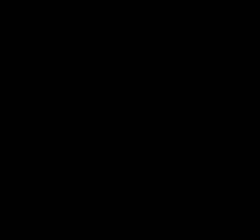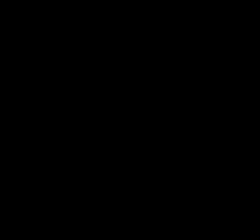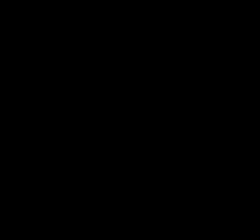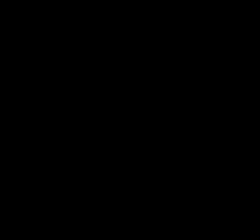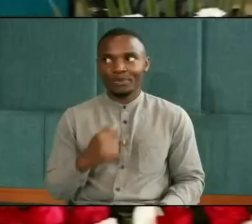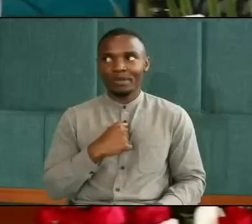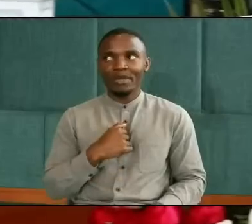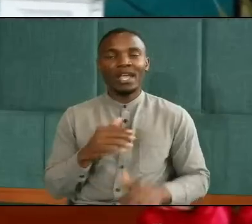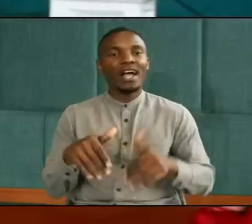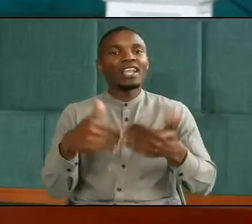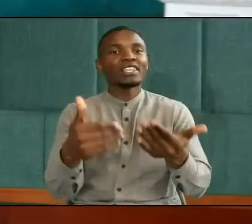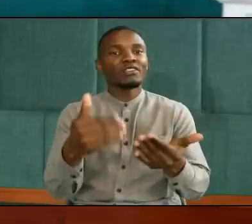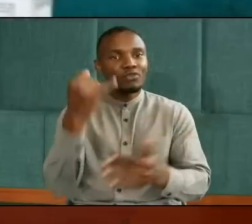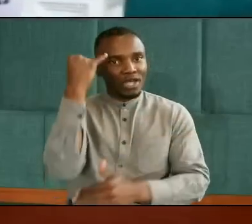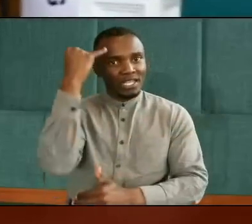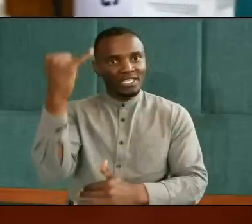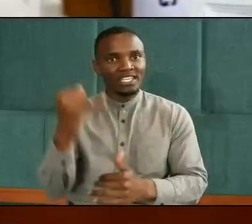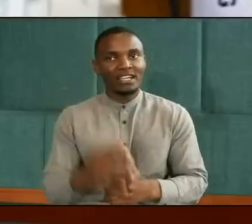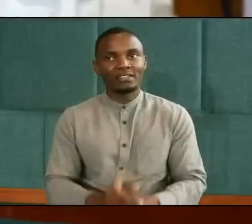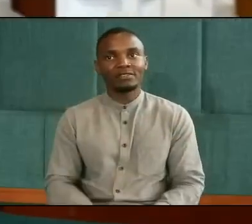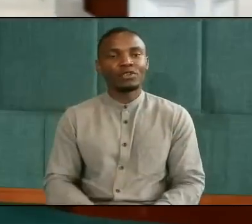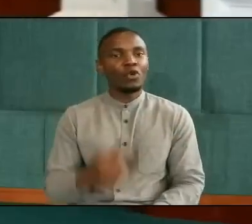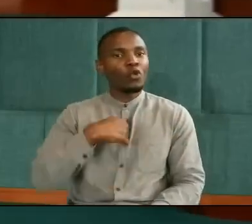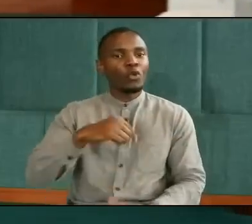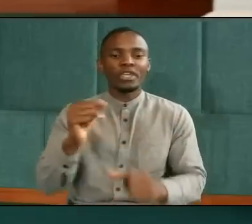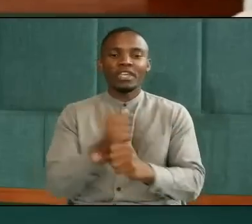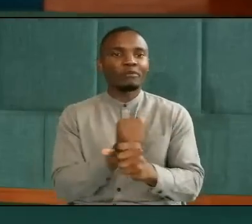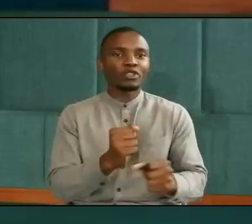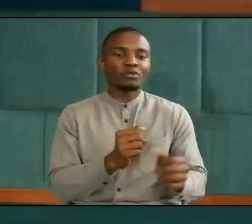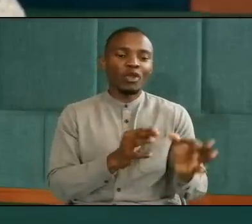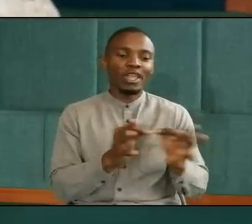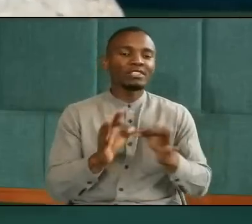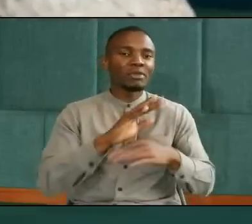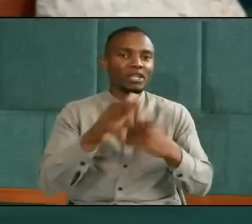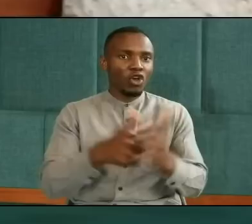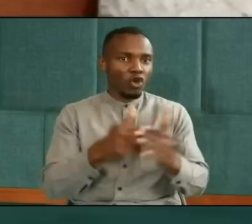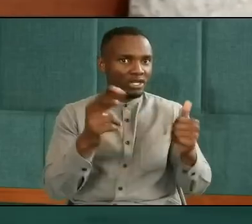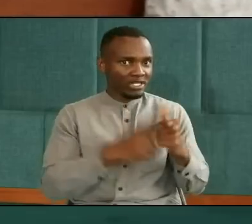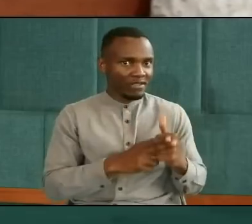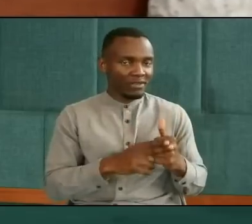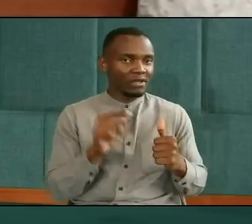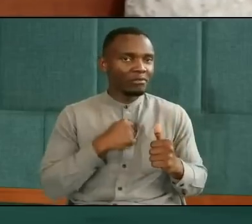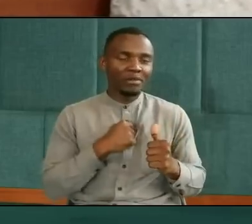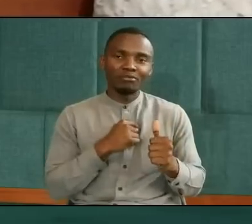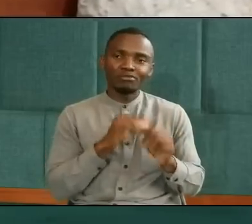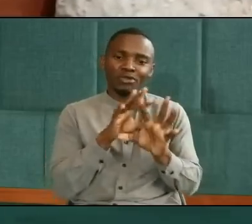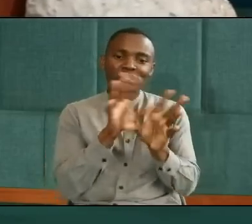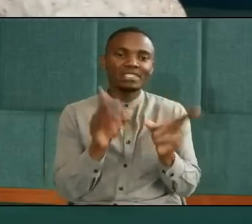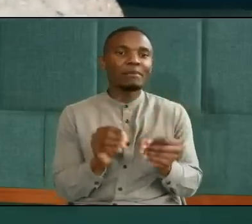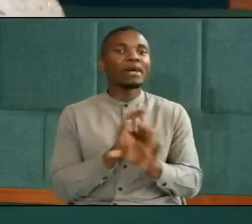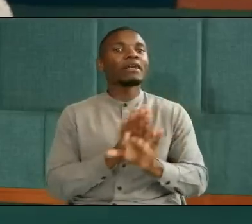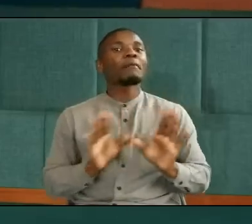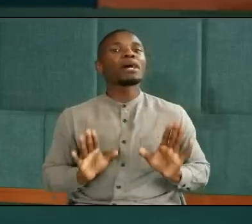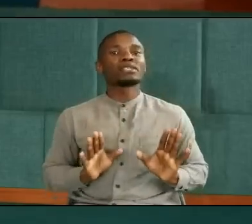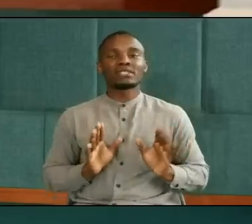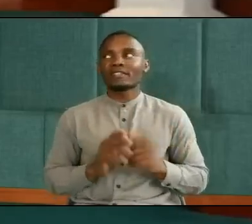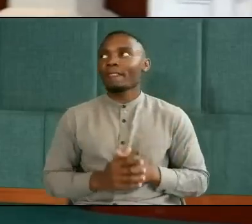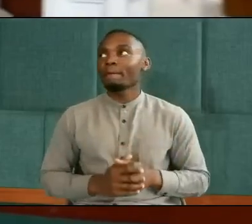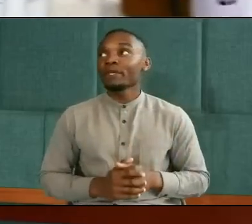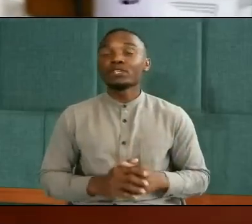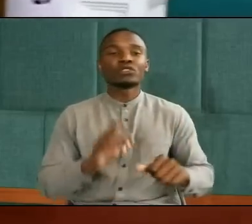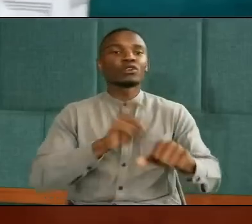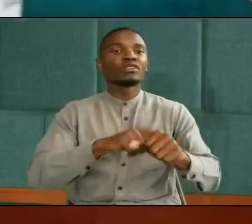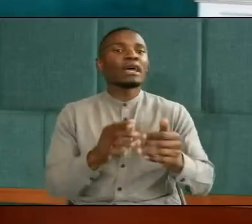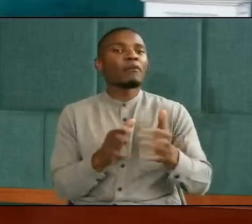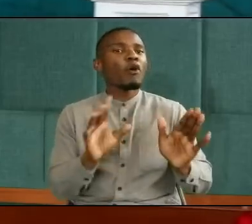sample. We ain't going through the seven of them. I'm just going to give you a sample of the first one so you get an idea of what I'm talking about. So when they opened the